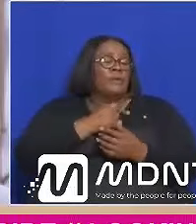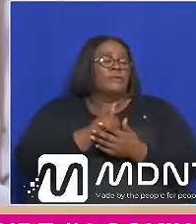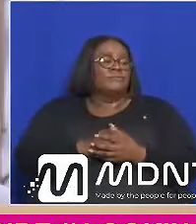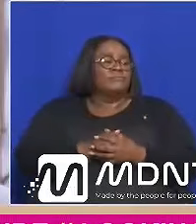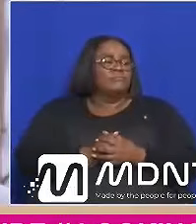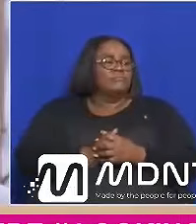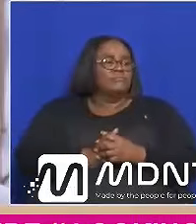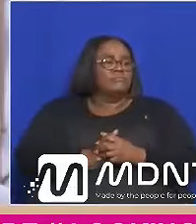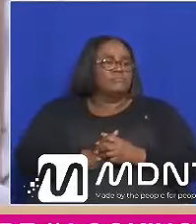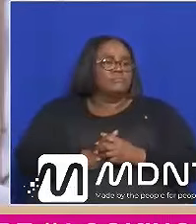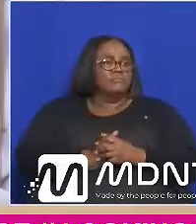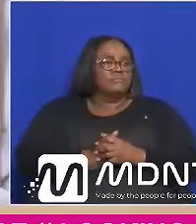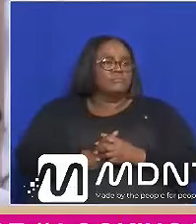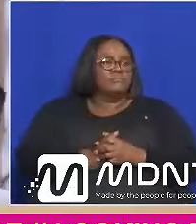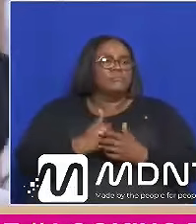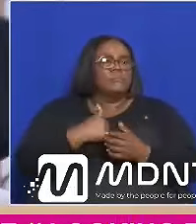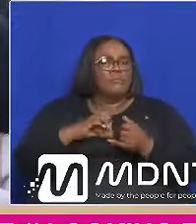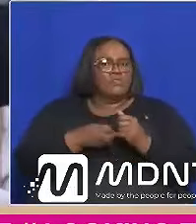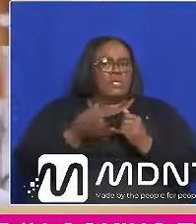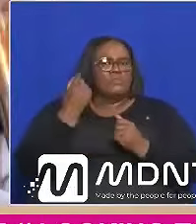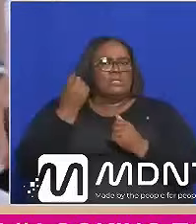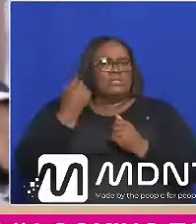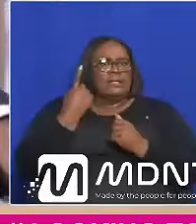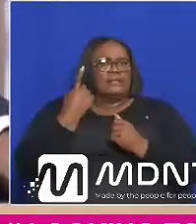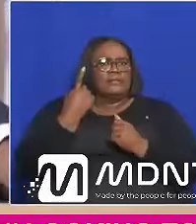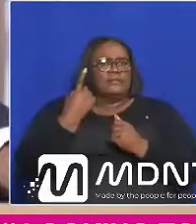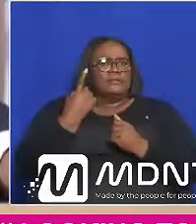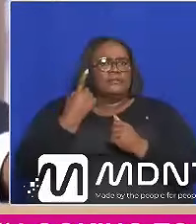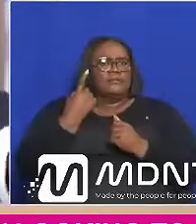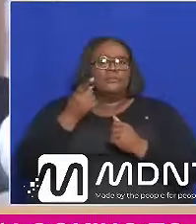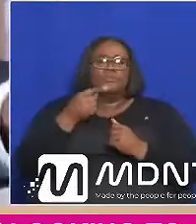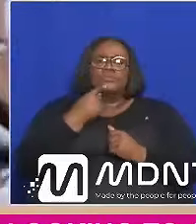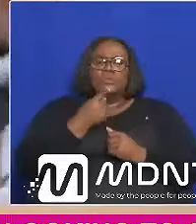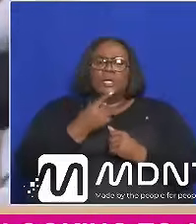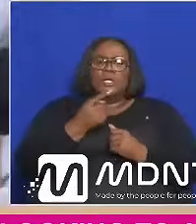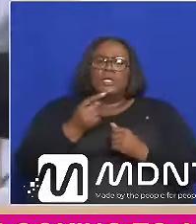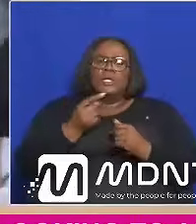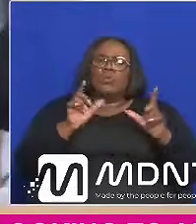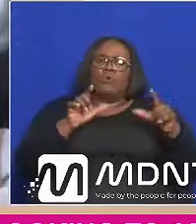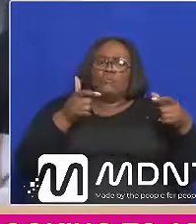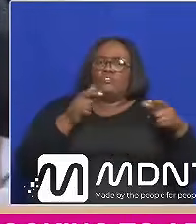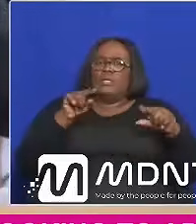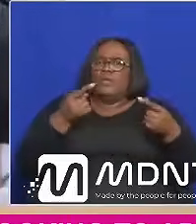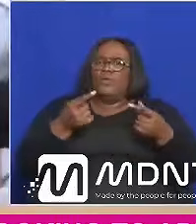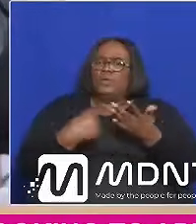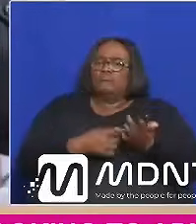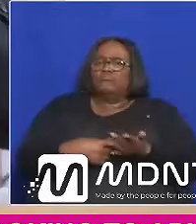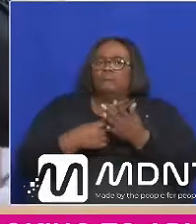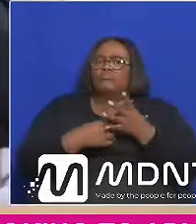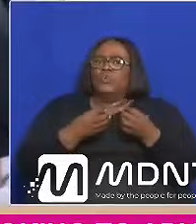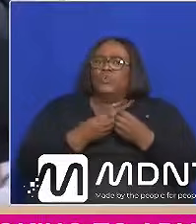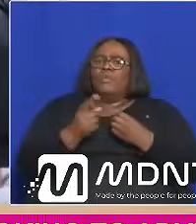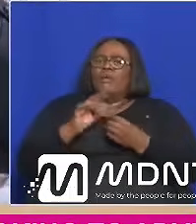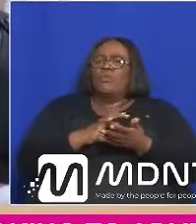I'm trying to understand the basis on which you say the commission cannot engage with that contract at